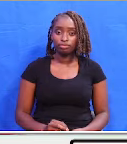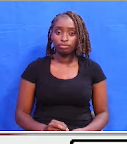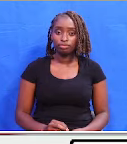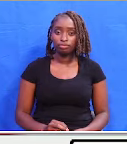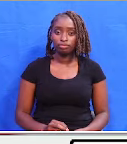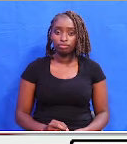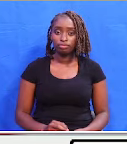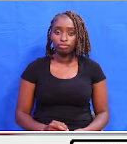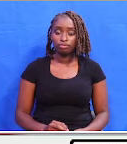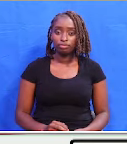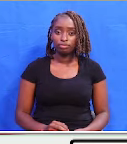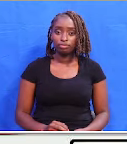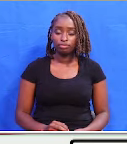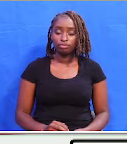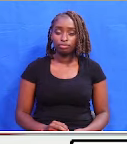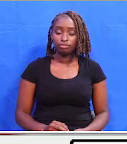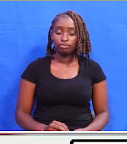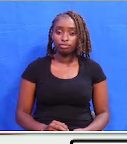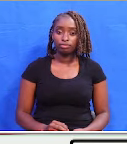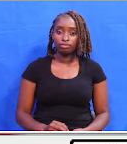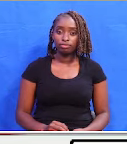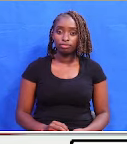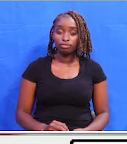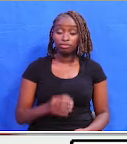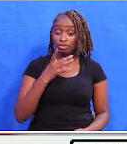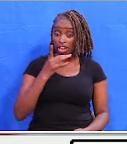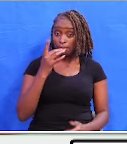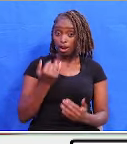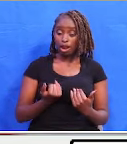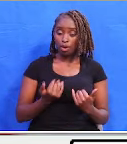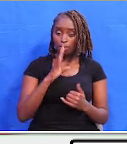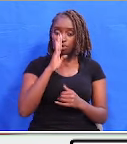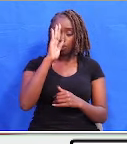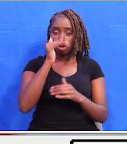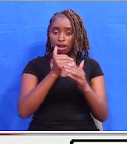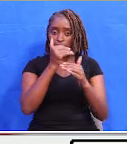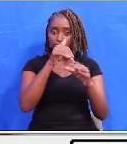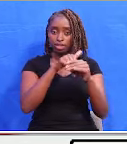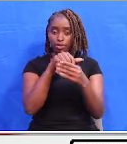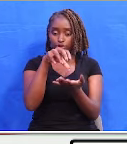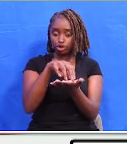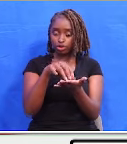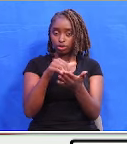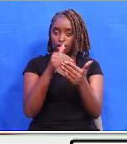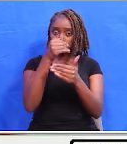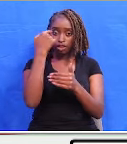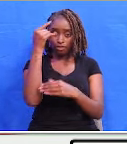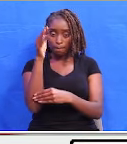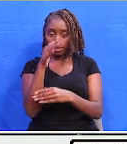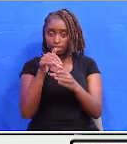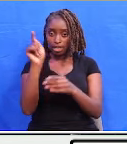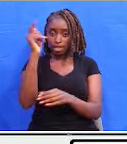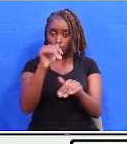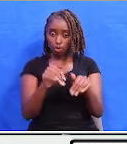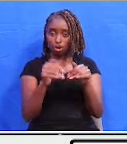January. Chargé d'affaires Mark Dillard will take up the helm of the U.S. Embassy in Kenya, awaiting the new